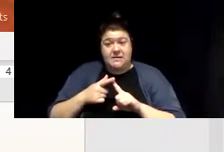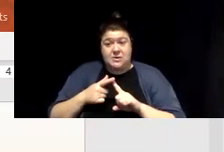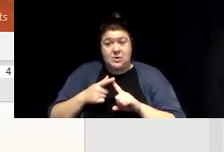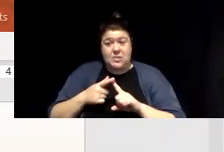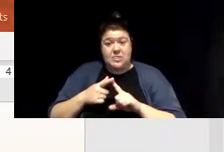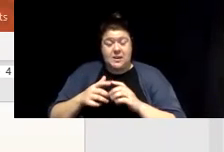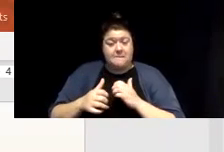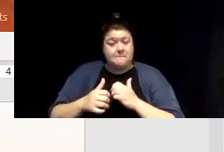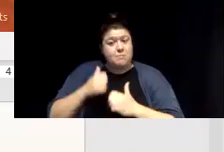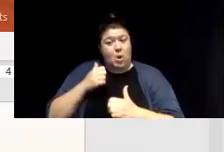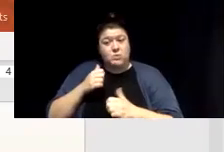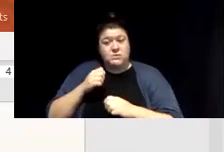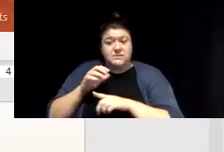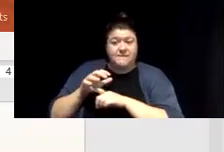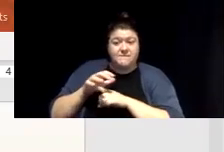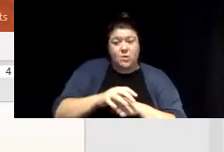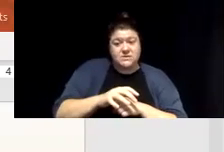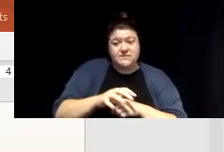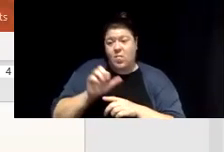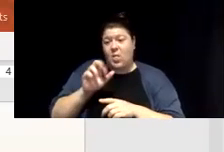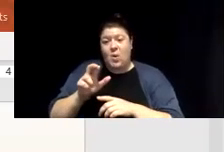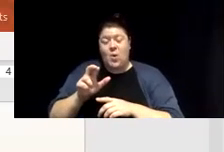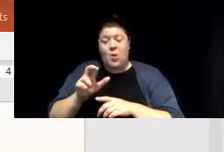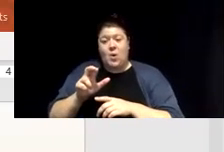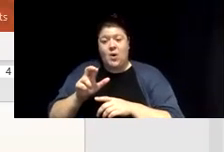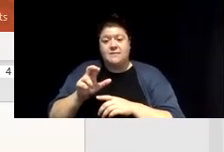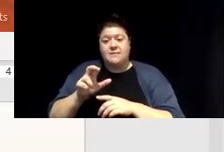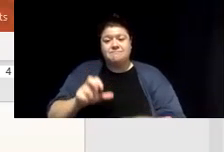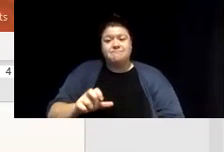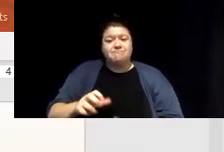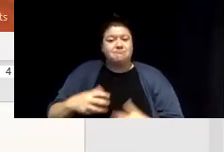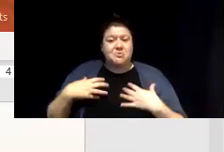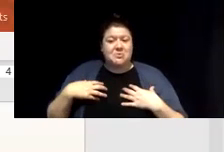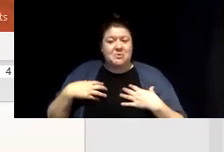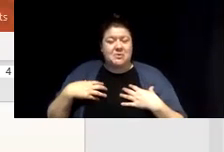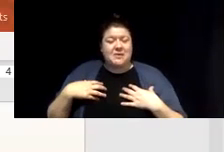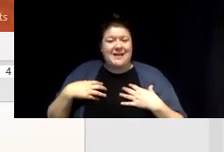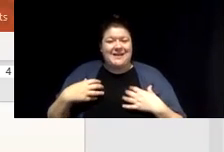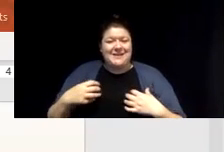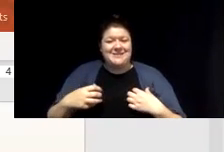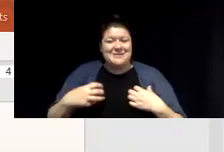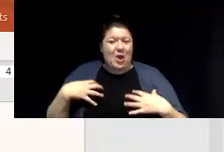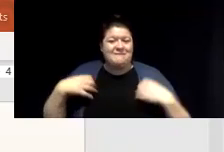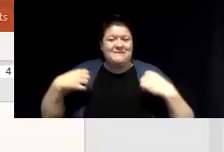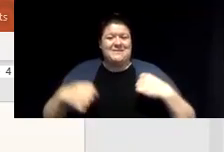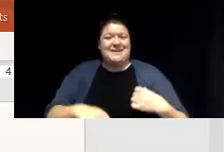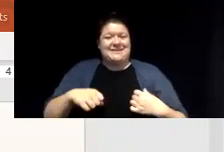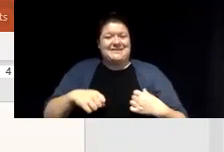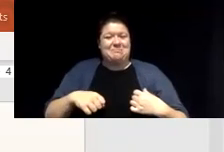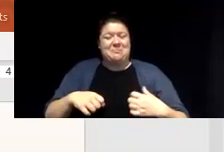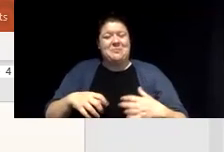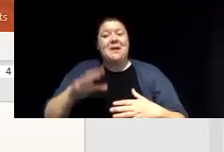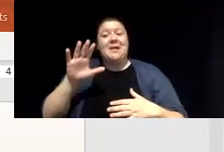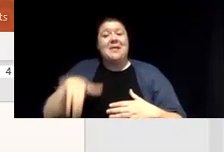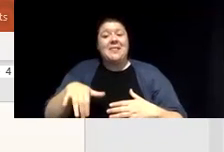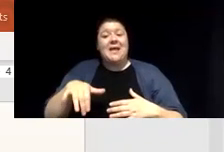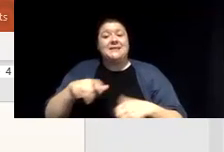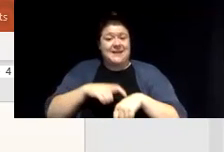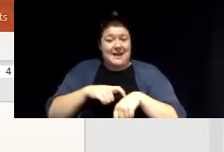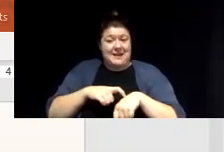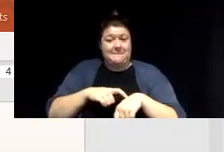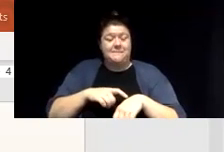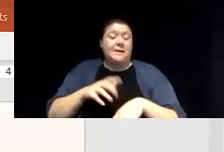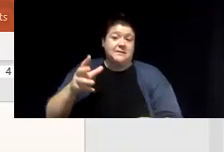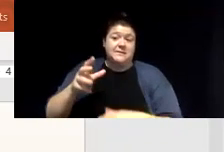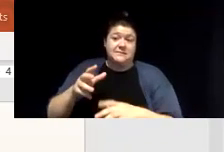or most confident, I'll say, especially the males because it's a male hormone. And then at 10 a.m., you